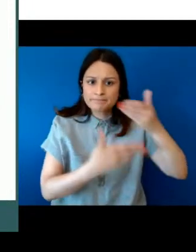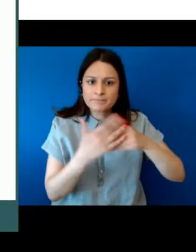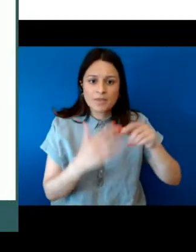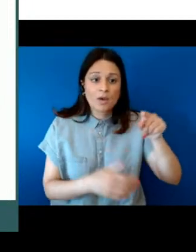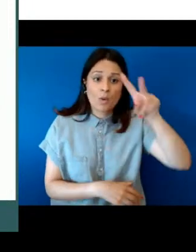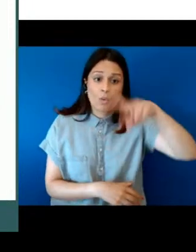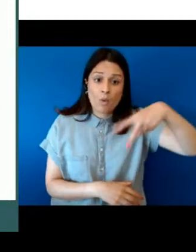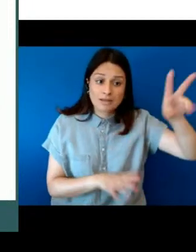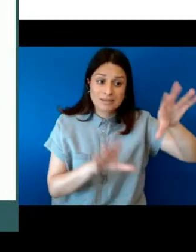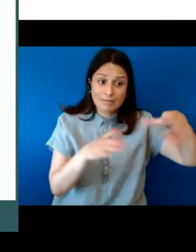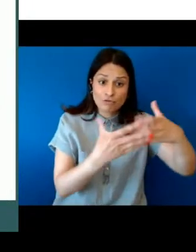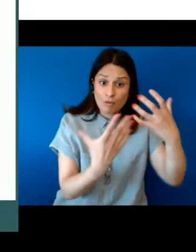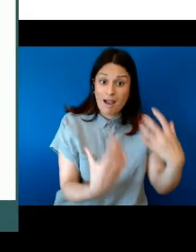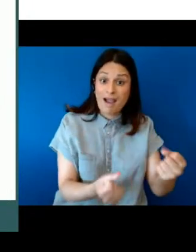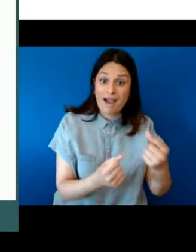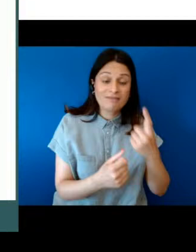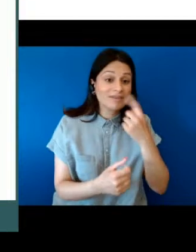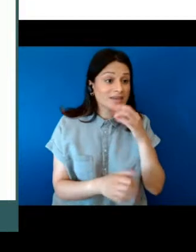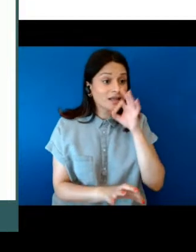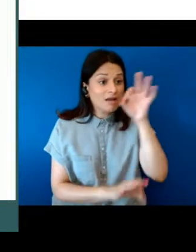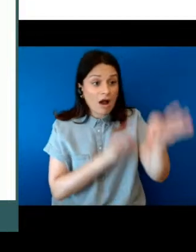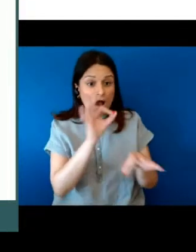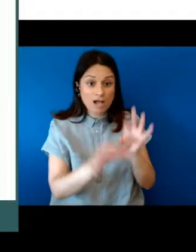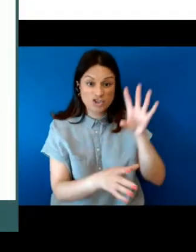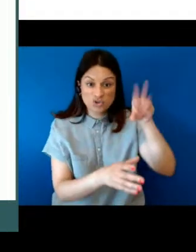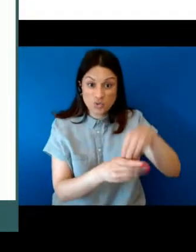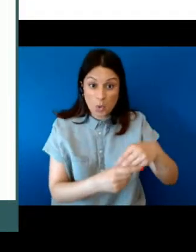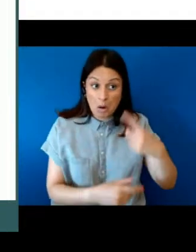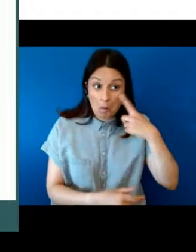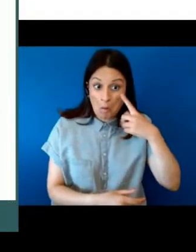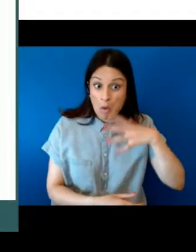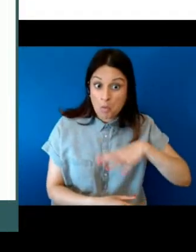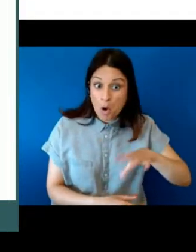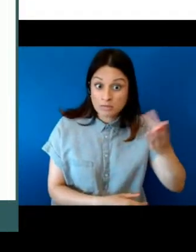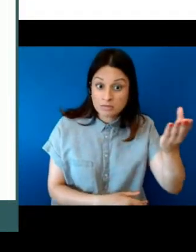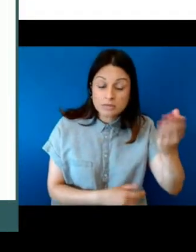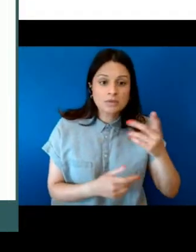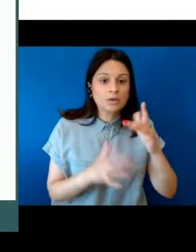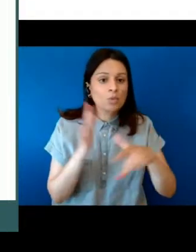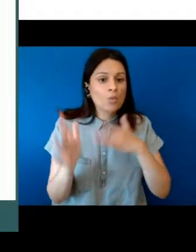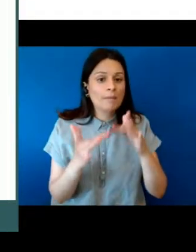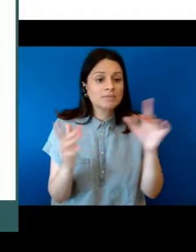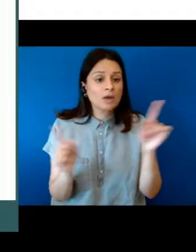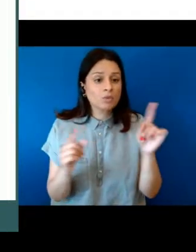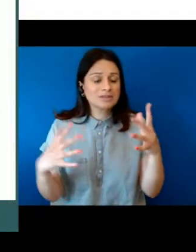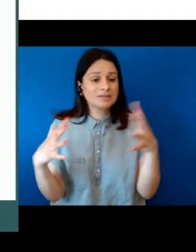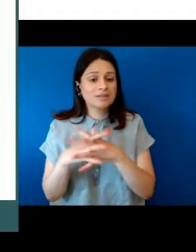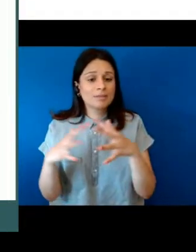and you can always ask to join. So the website for that is www.brsoa.org.